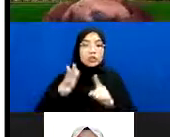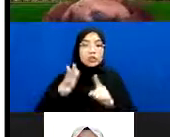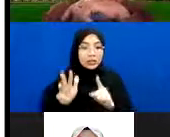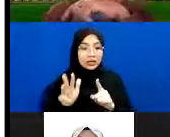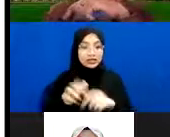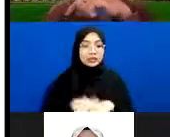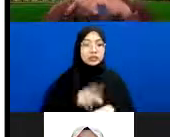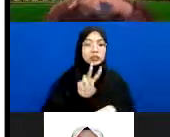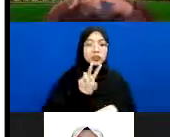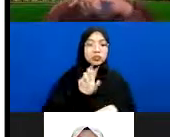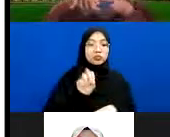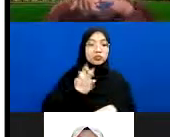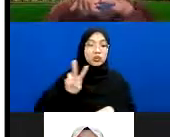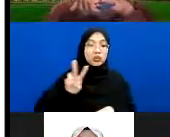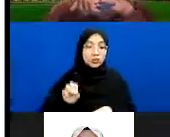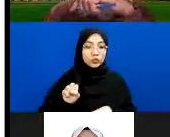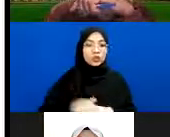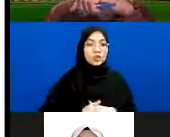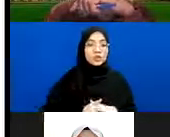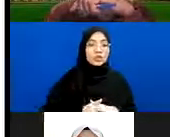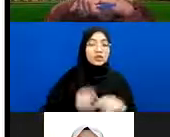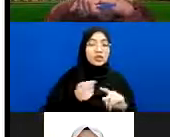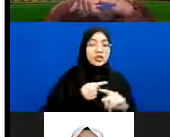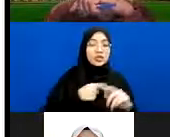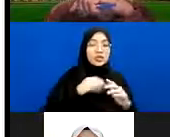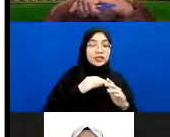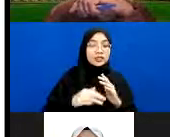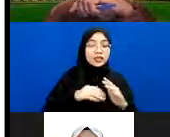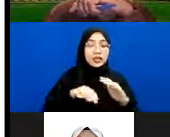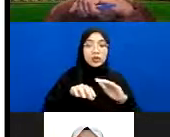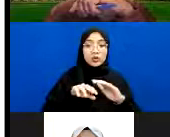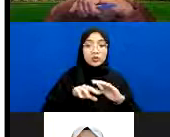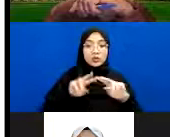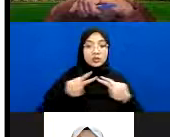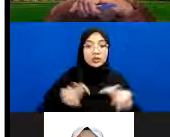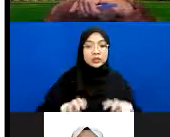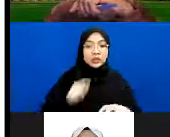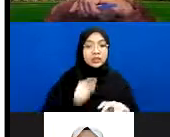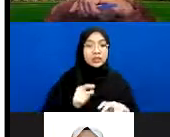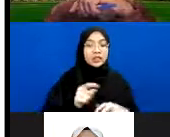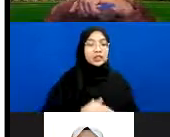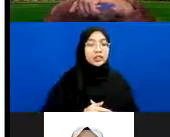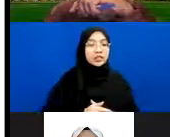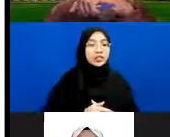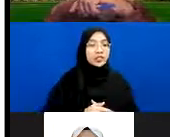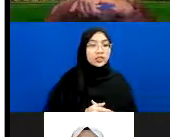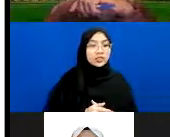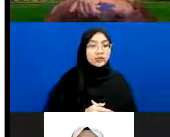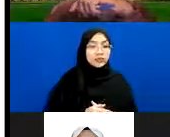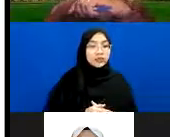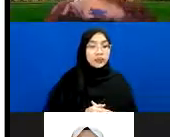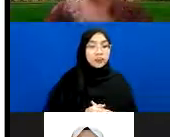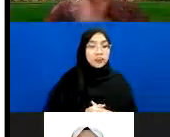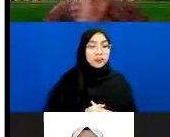2019, and 2020. Based on the study that has made by Forlin, ETAL,